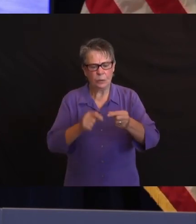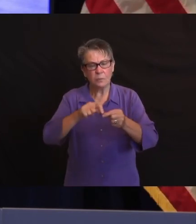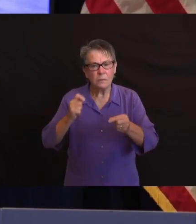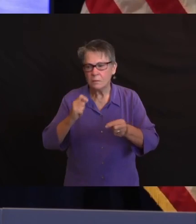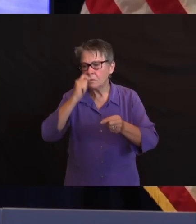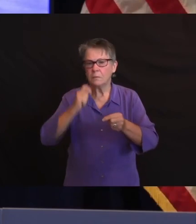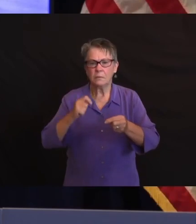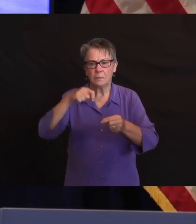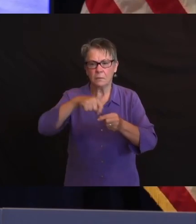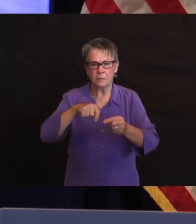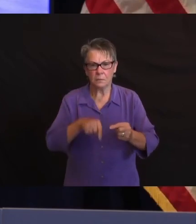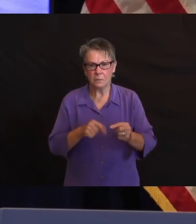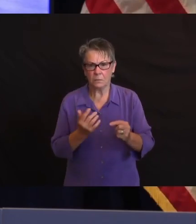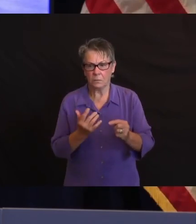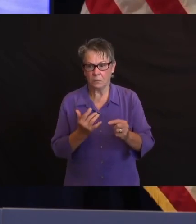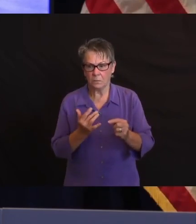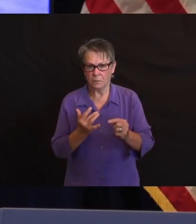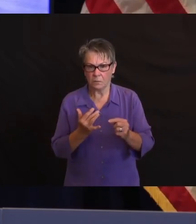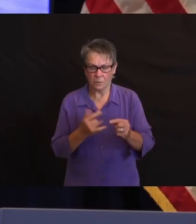technology. It has a